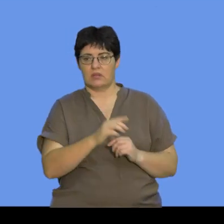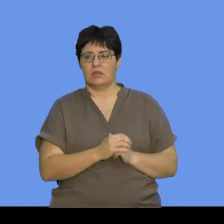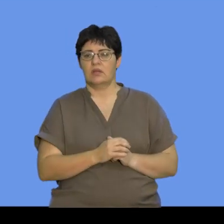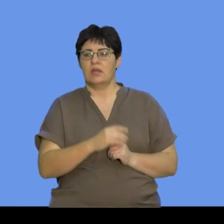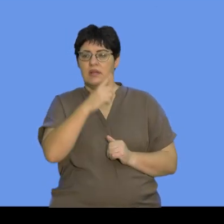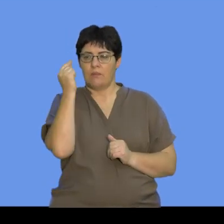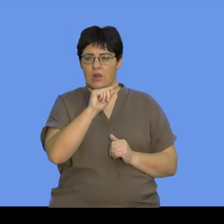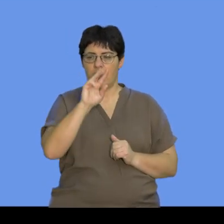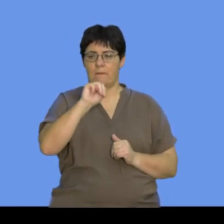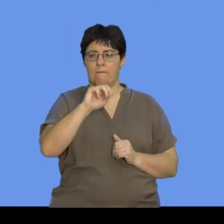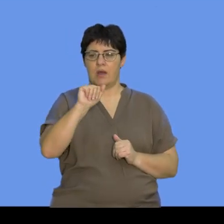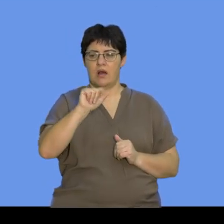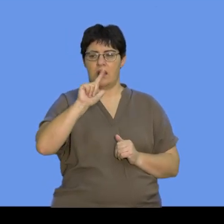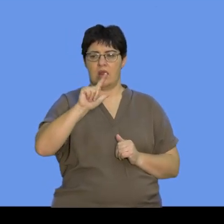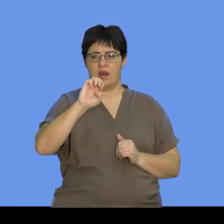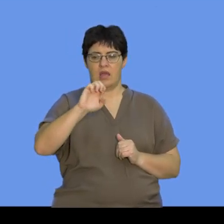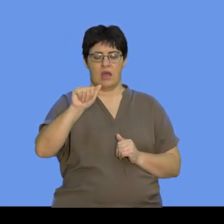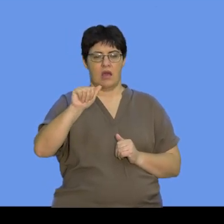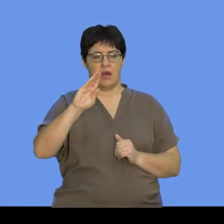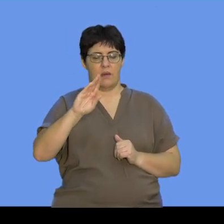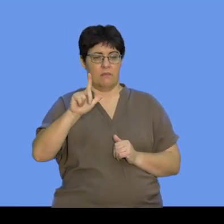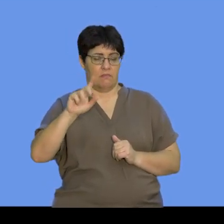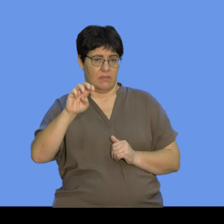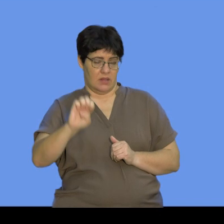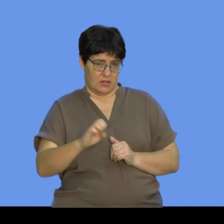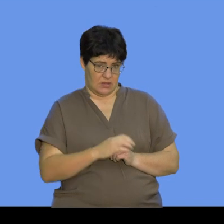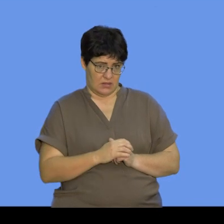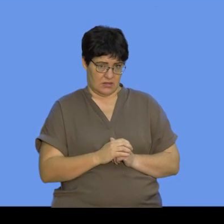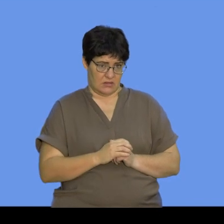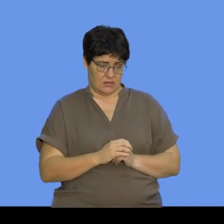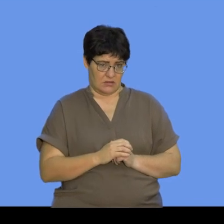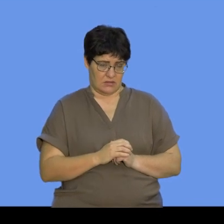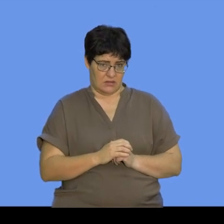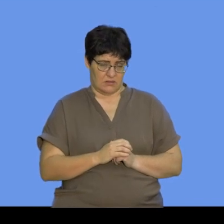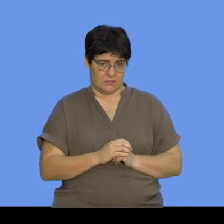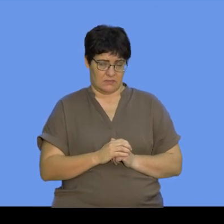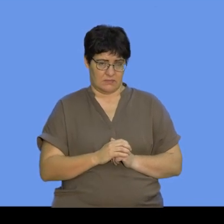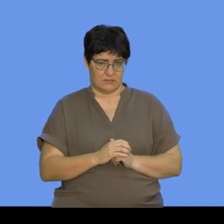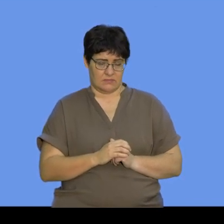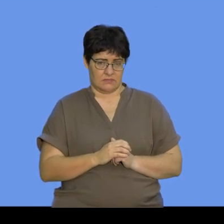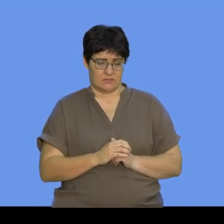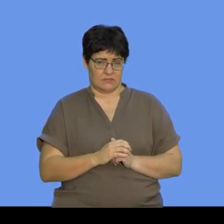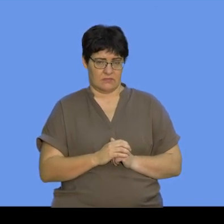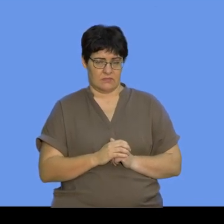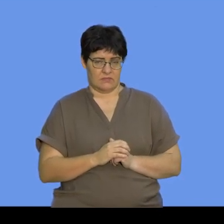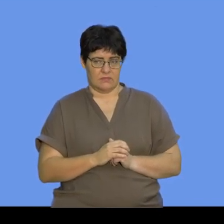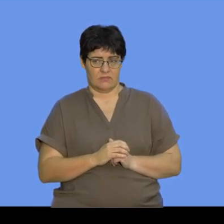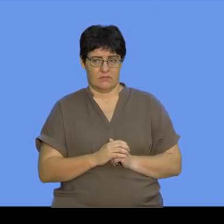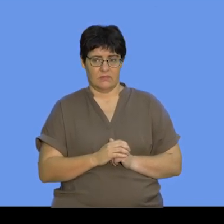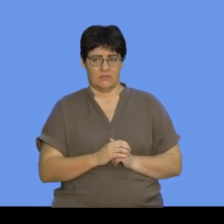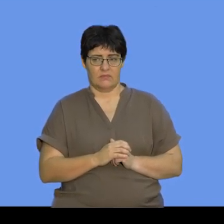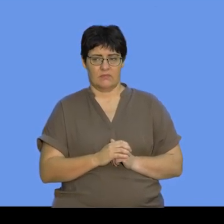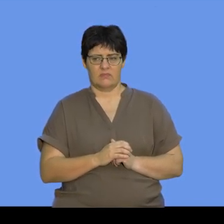Okay, so this property would refer to as malleability. Right? So